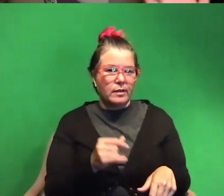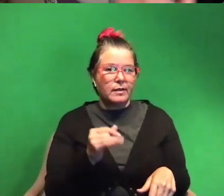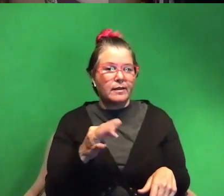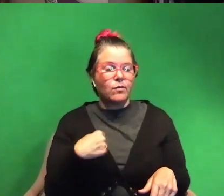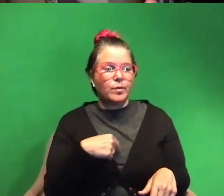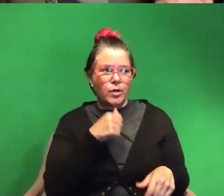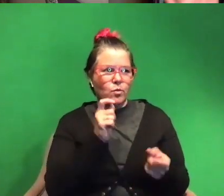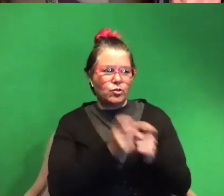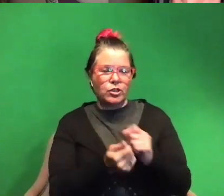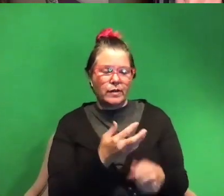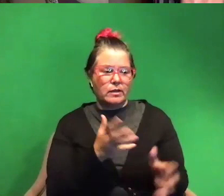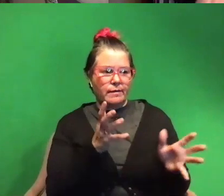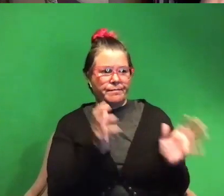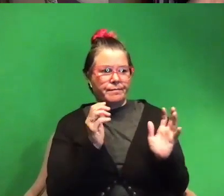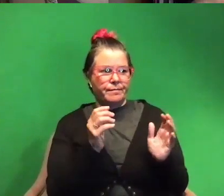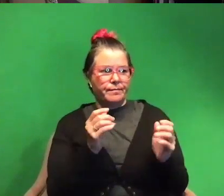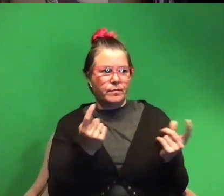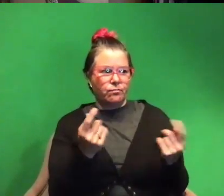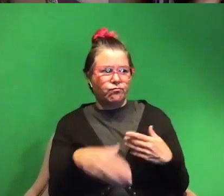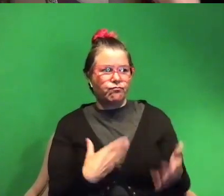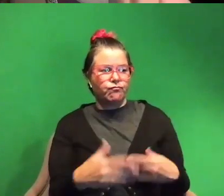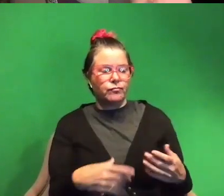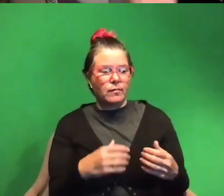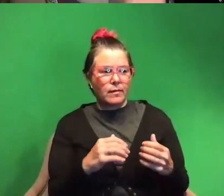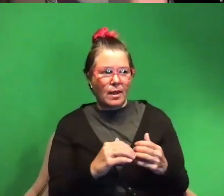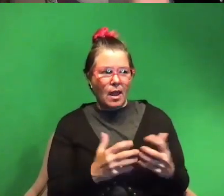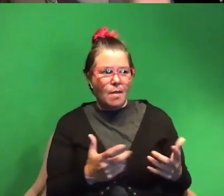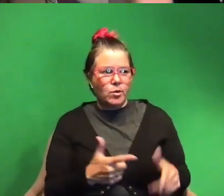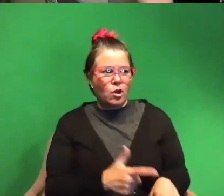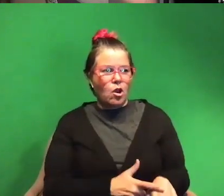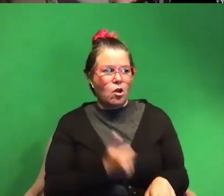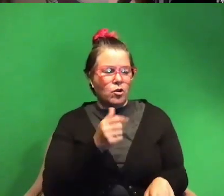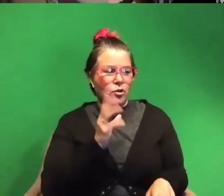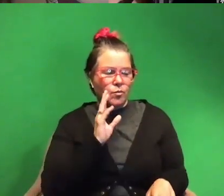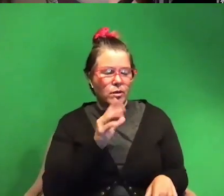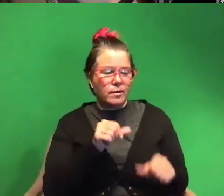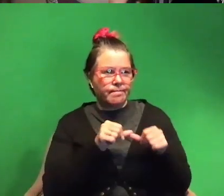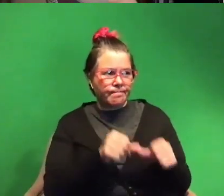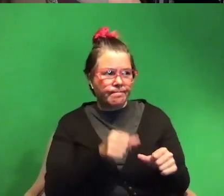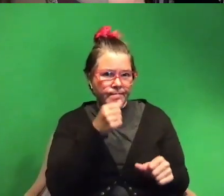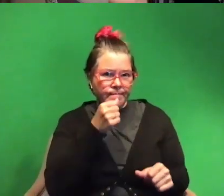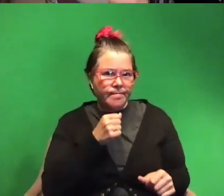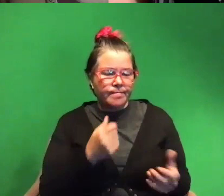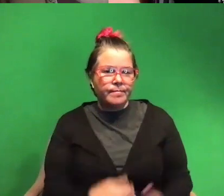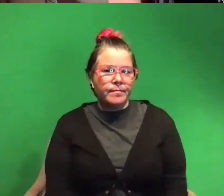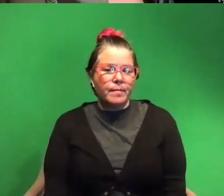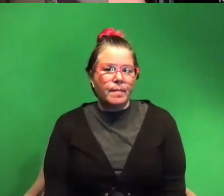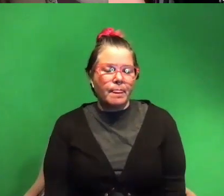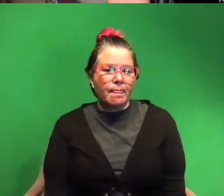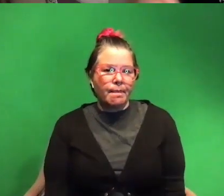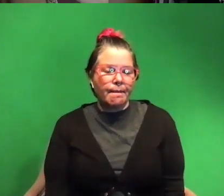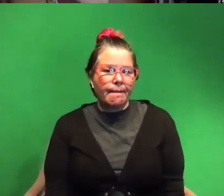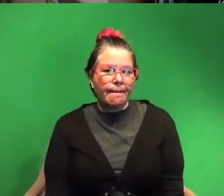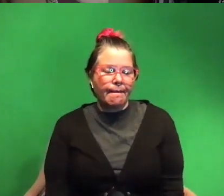change anything, like what we're doing now, how much longer do you kind of have a guess of maybe how long the coral reef in that area